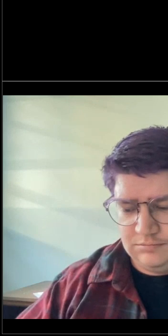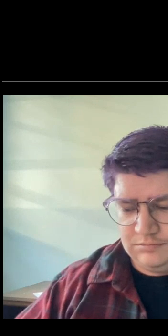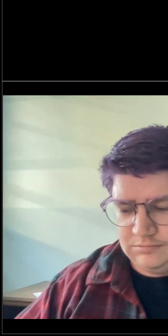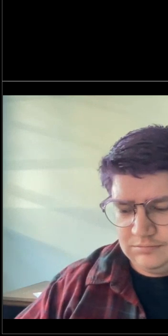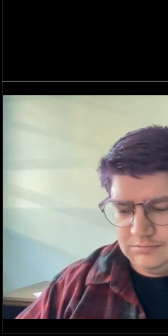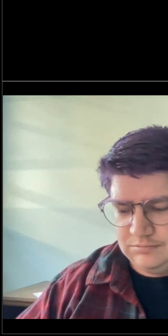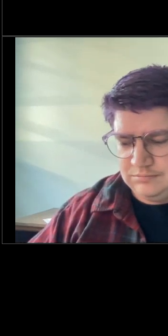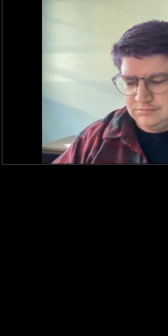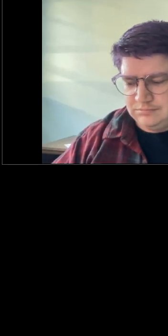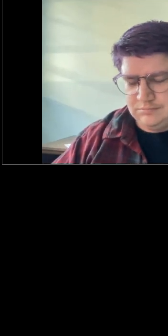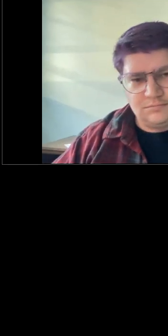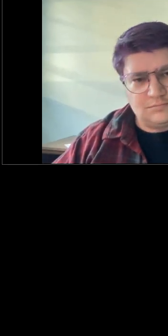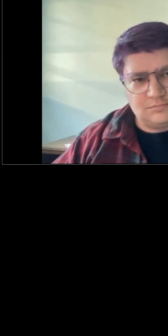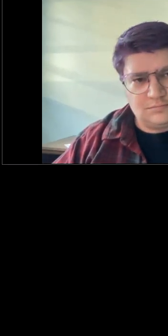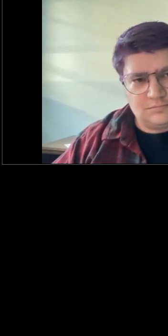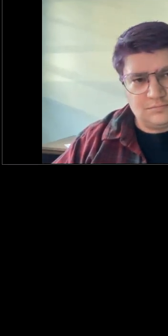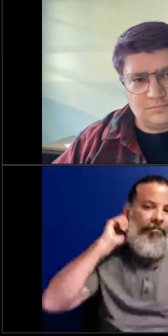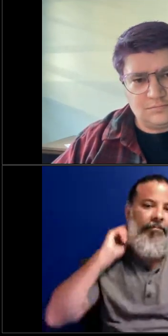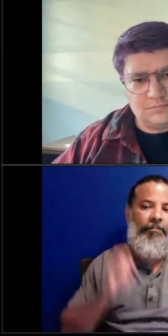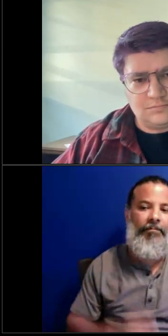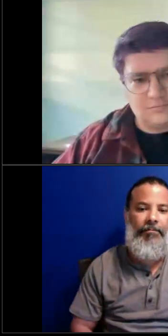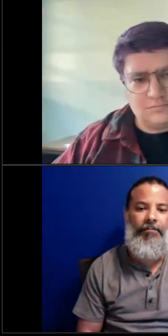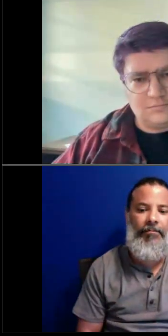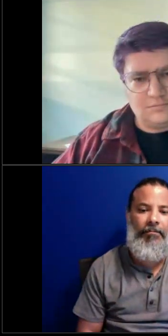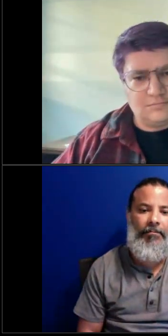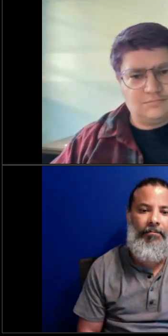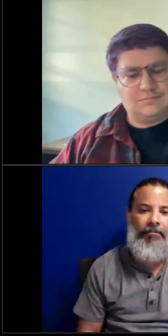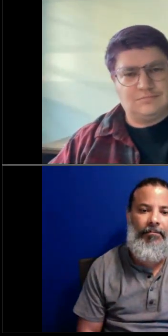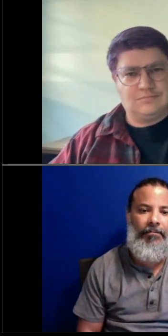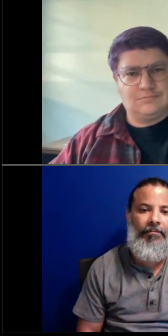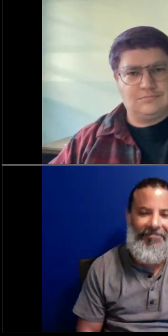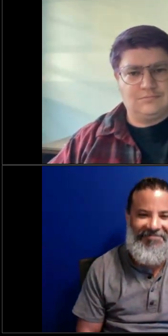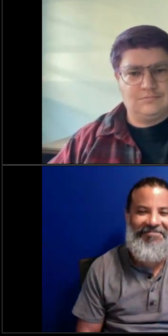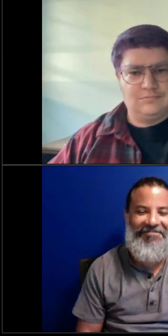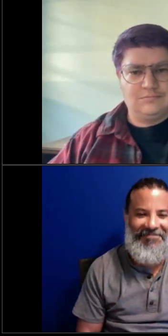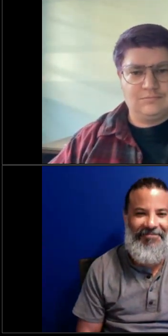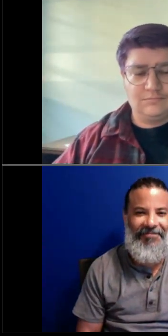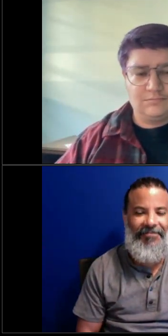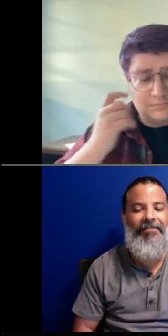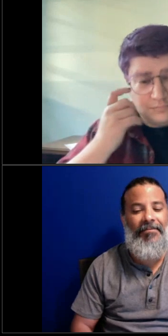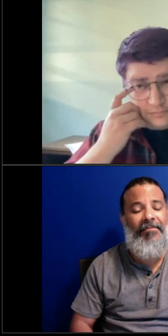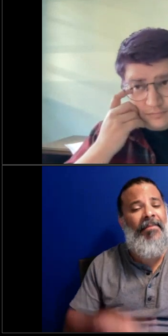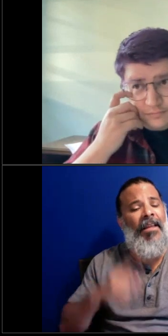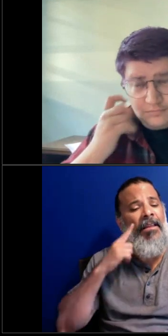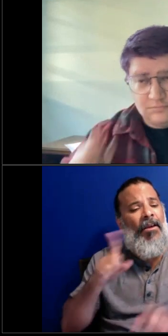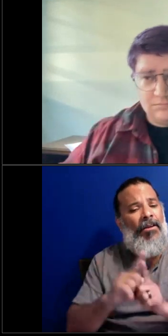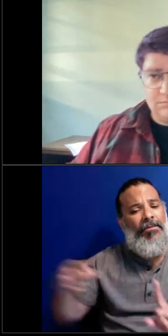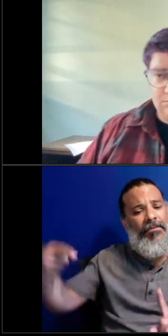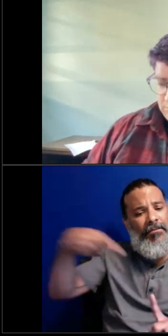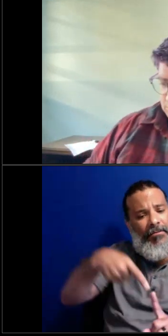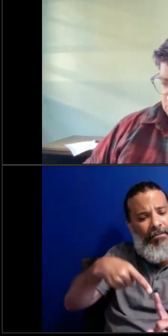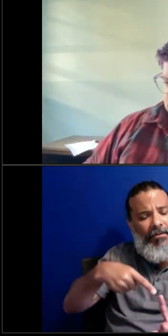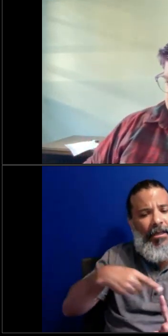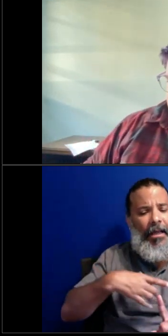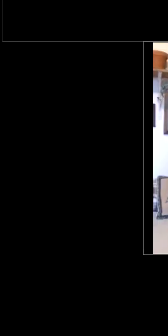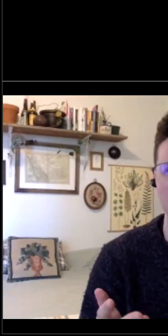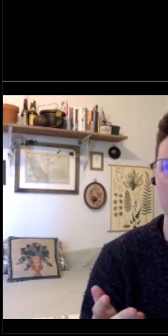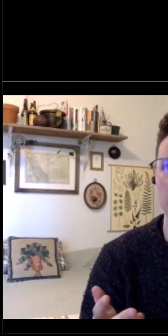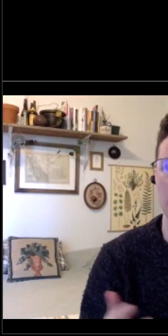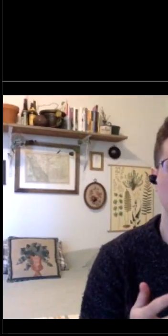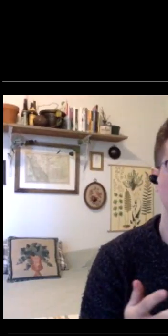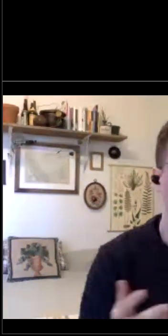about. Mm-hmm. I think to sort of coming back to, I really liked, Lal, how